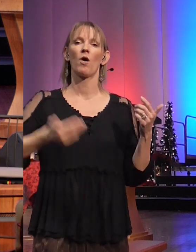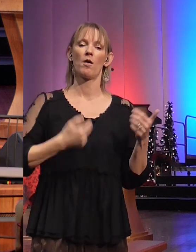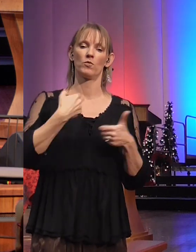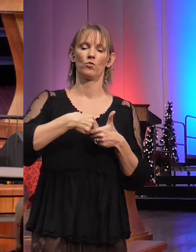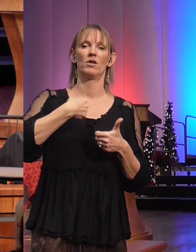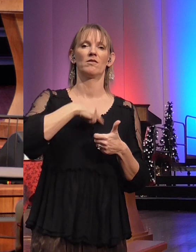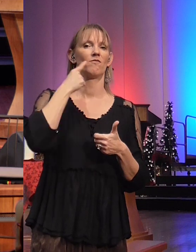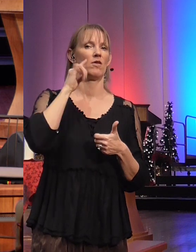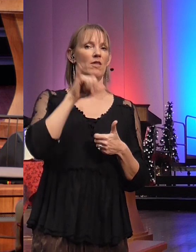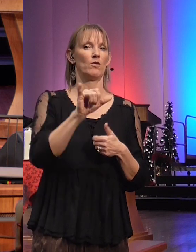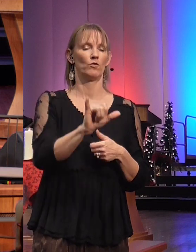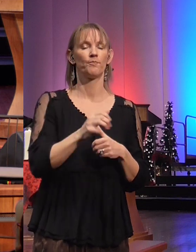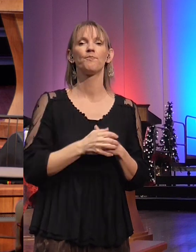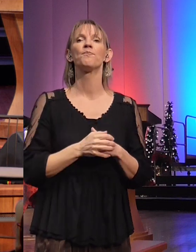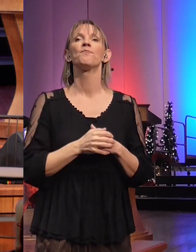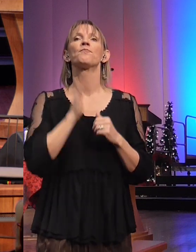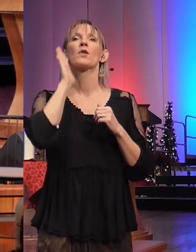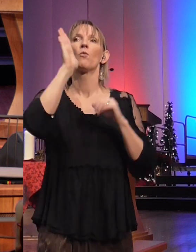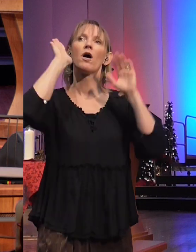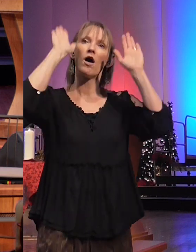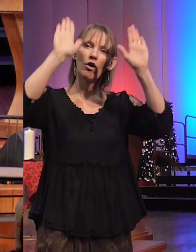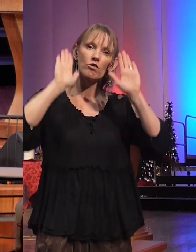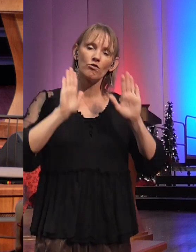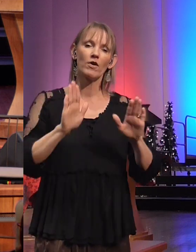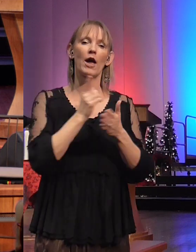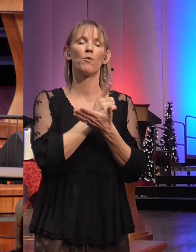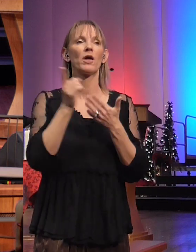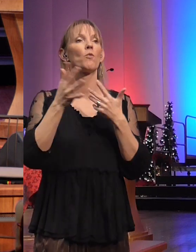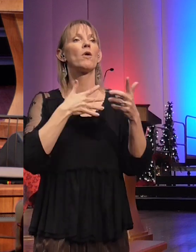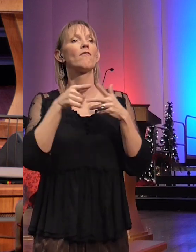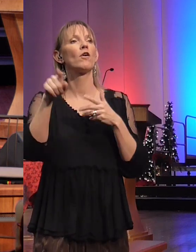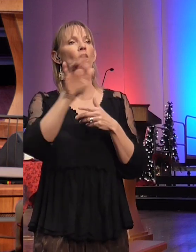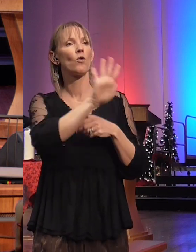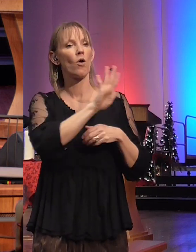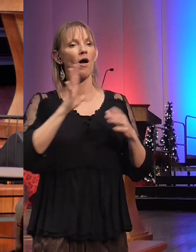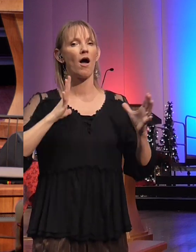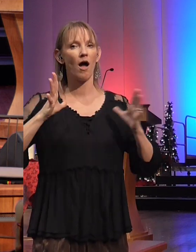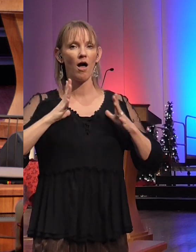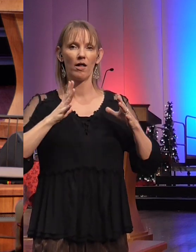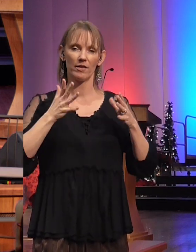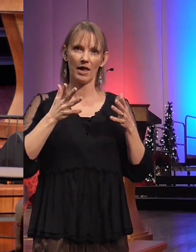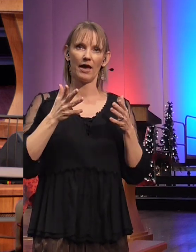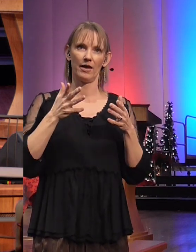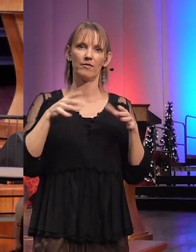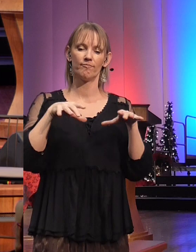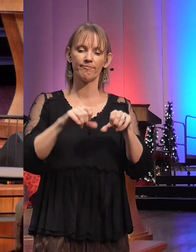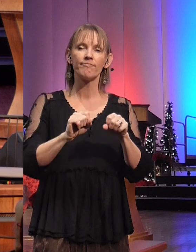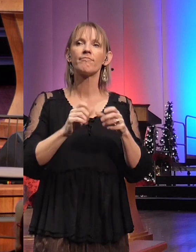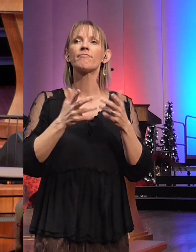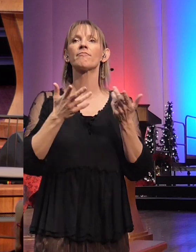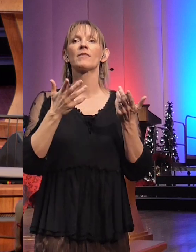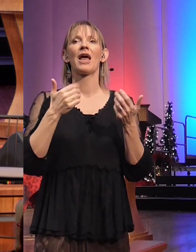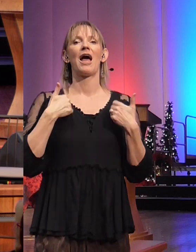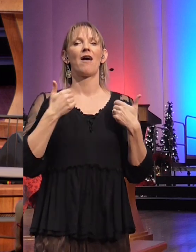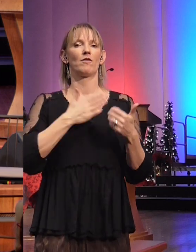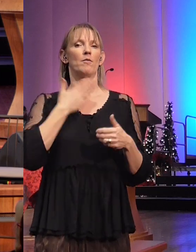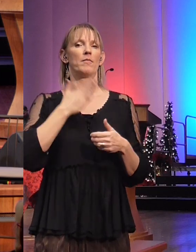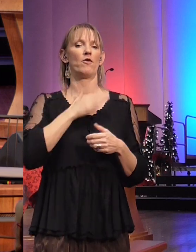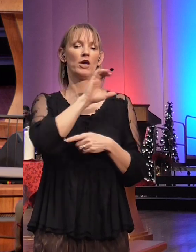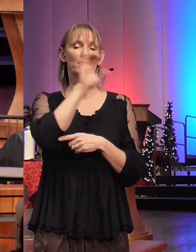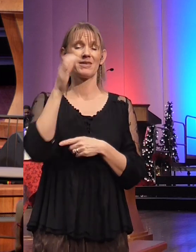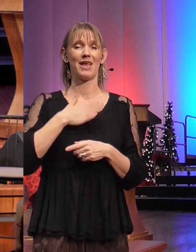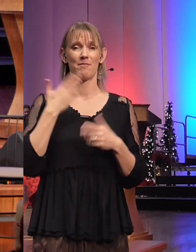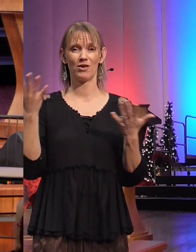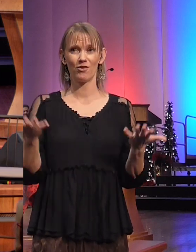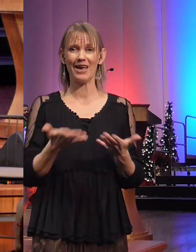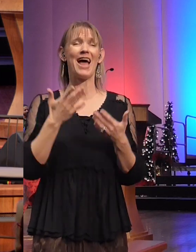join us for that too. It's going to be a great week wherever you spend your holiday. Have a very merry Christmas, and we're so glad you were here.